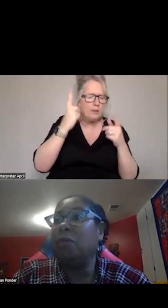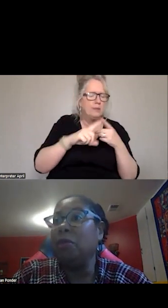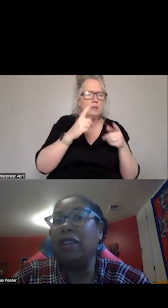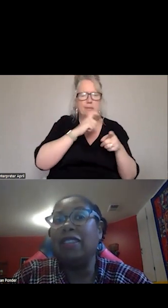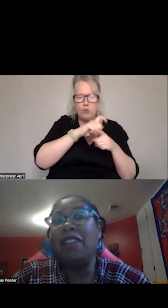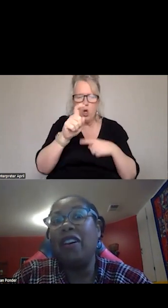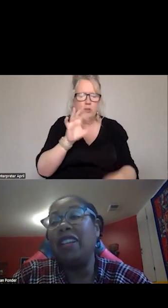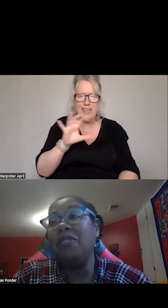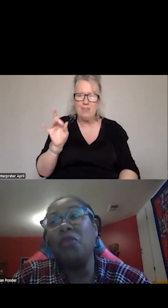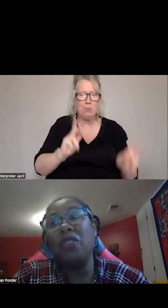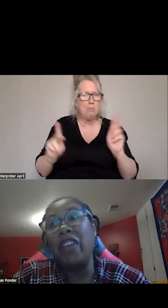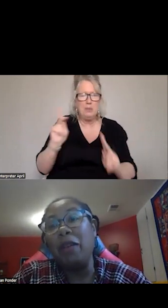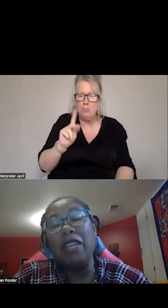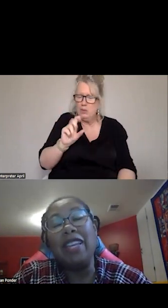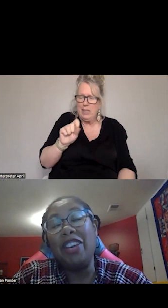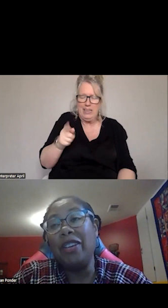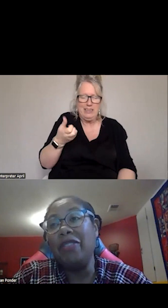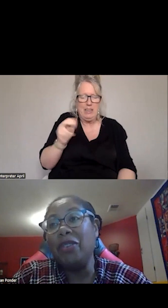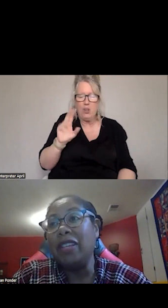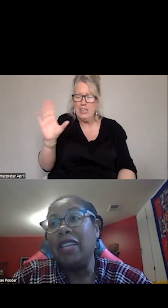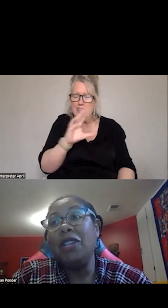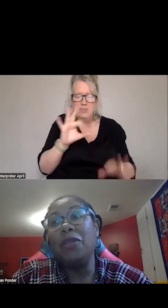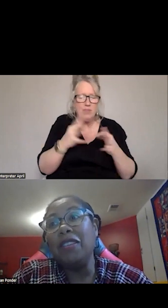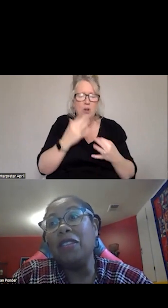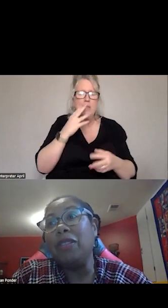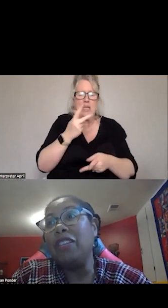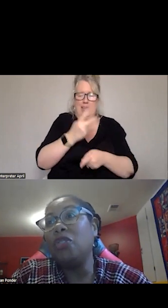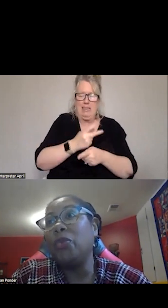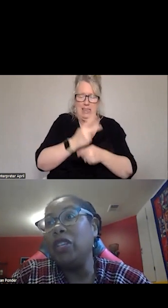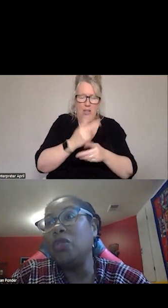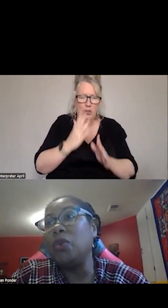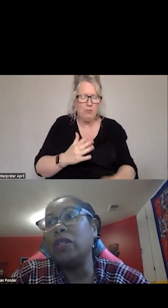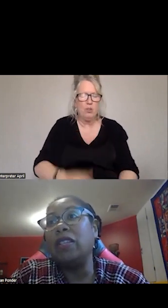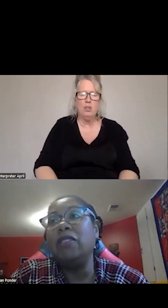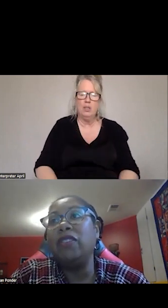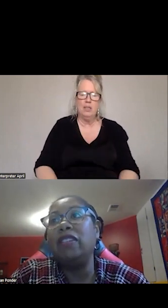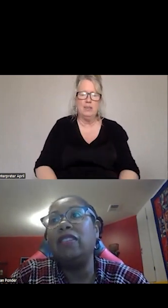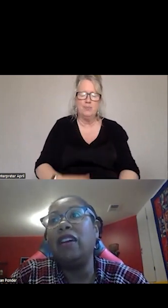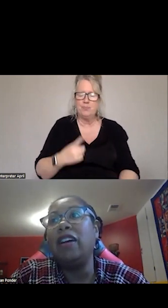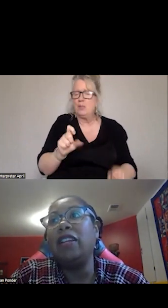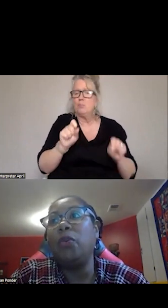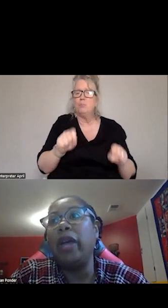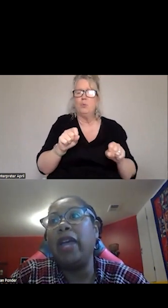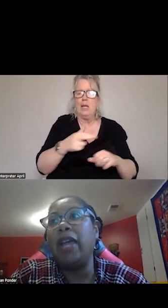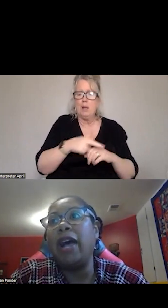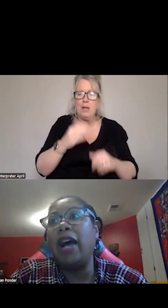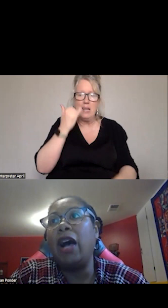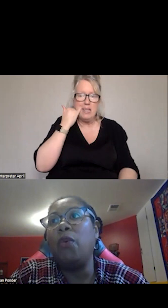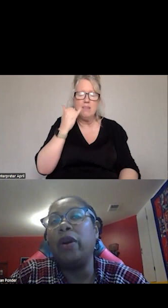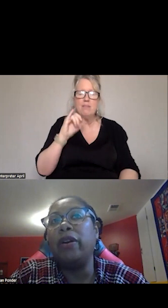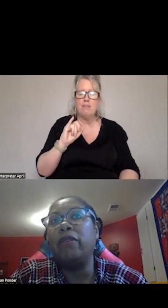But for people like Stephon and even for his family and caregivers, this is a potential resource if it's done in a